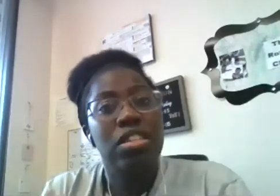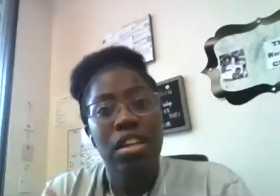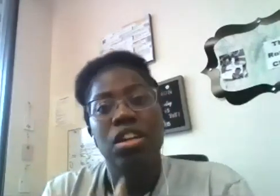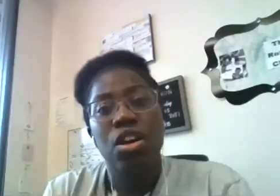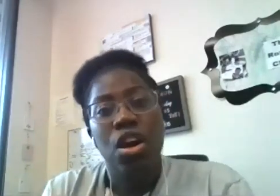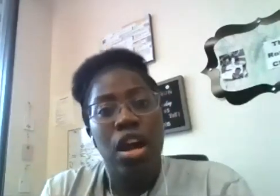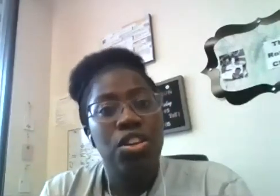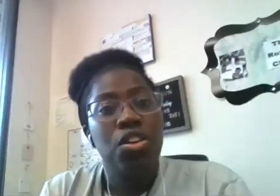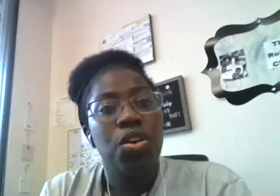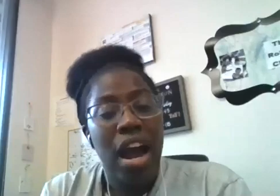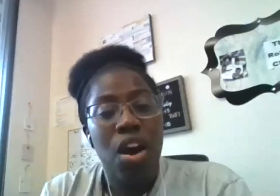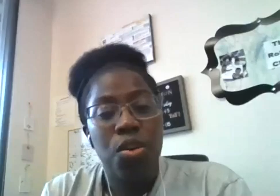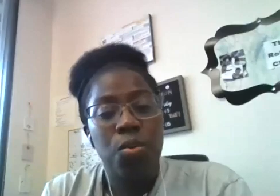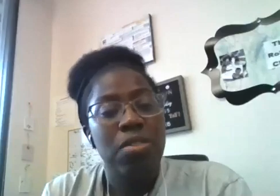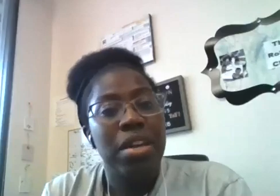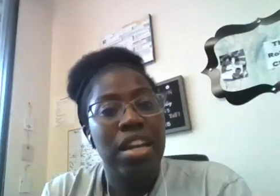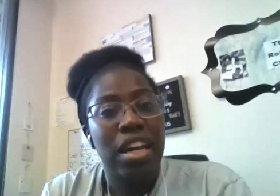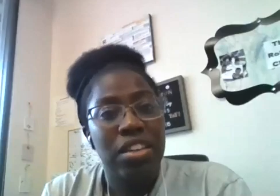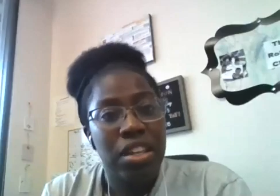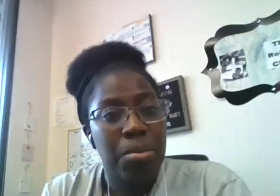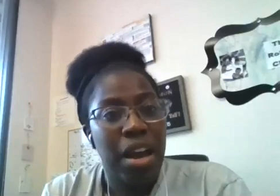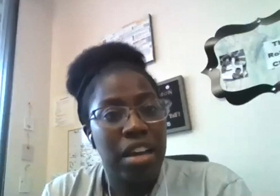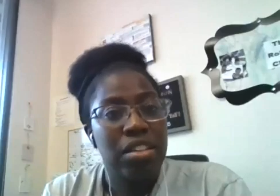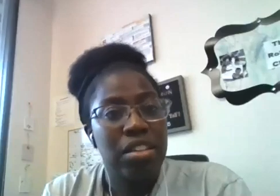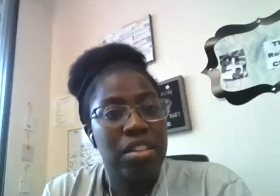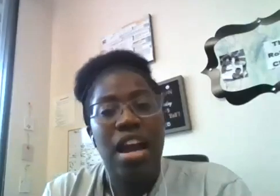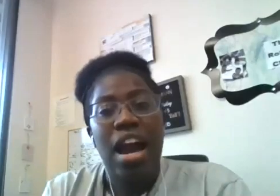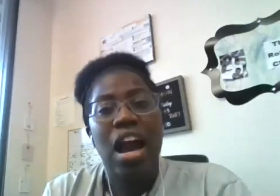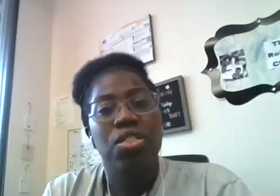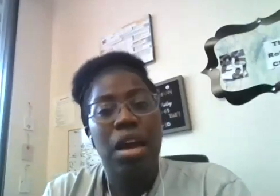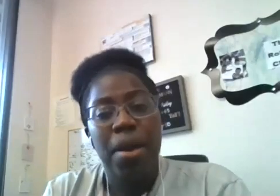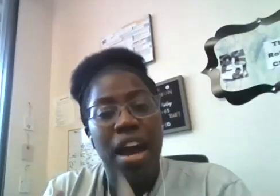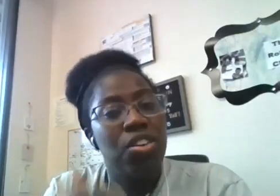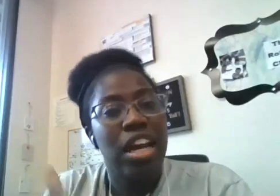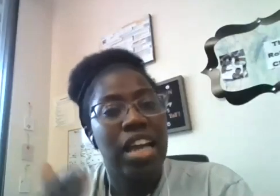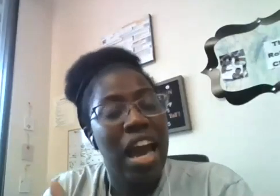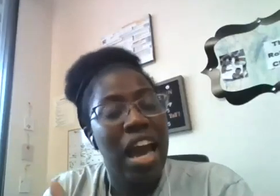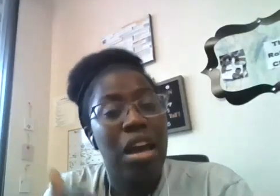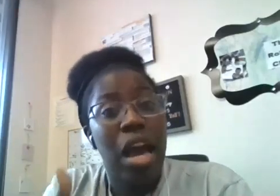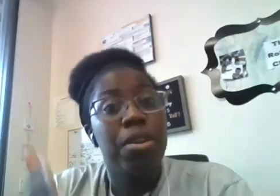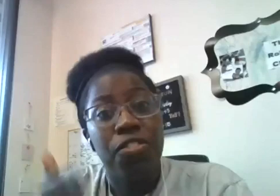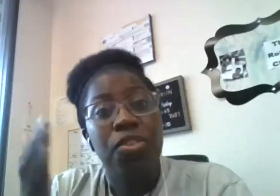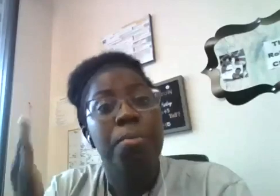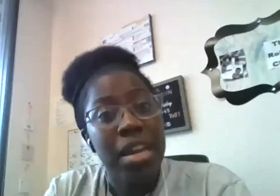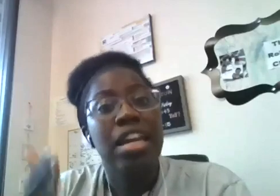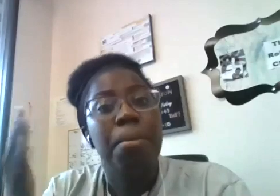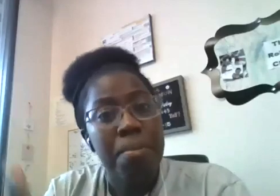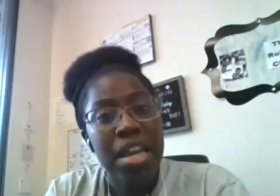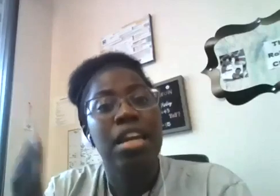could see, how we've been negatively impacted, how that pattern has happened for